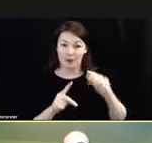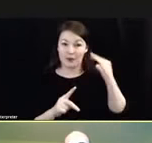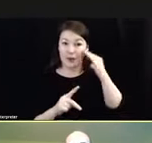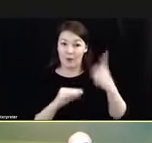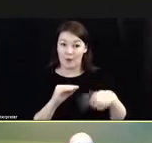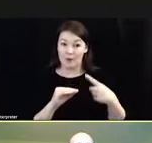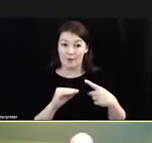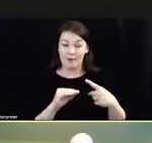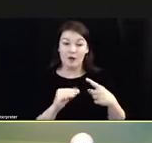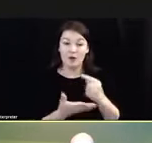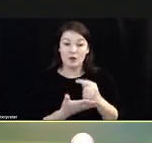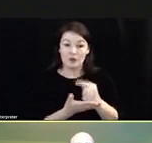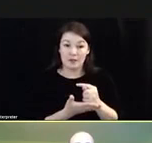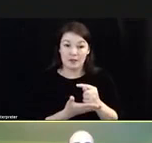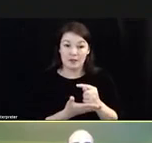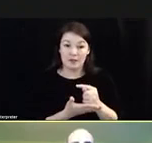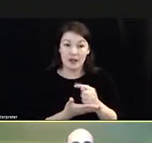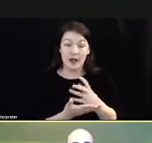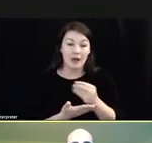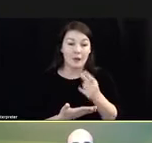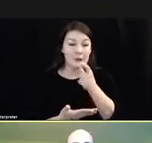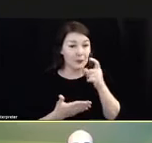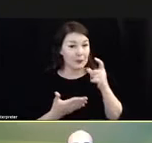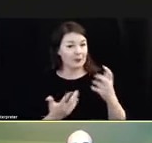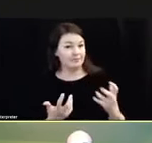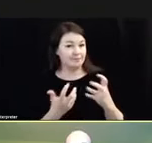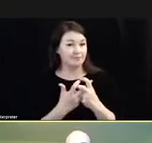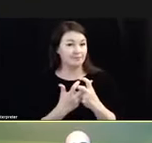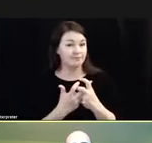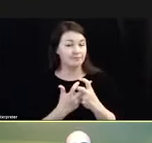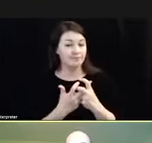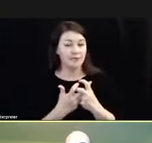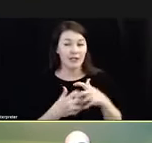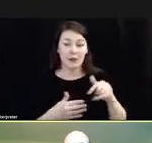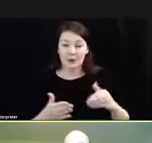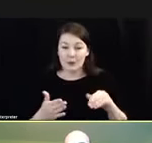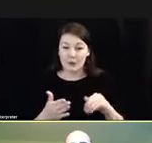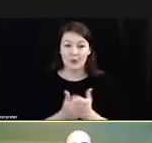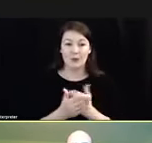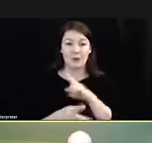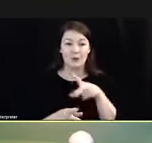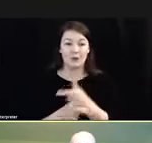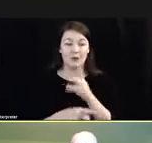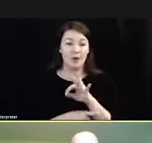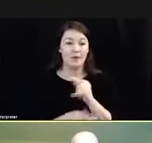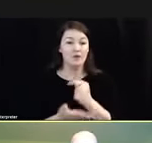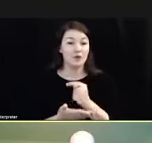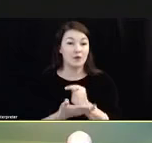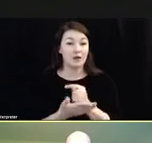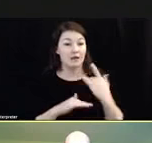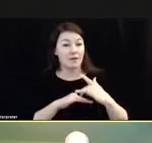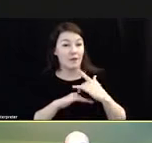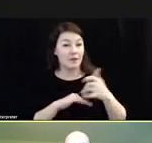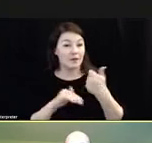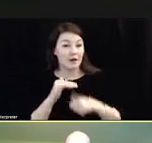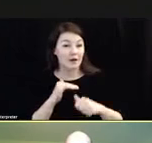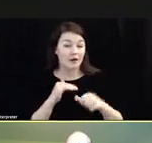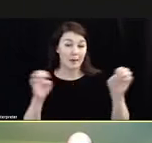be eligible. So this is a new type of treatment. It is available under emergency